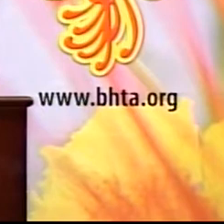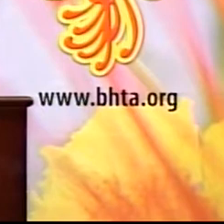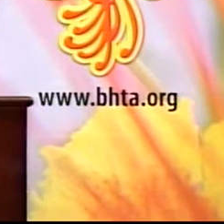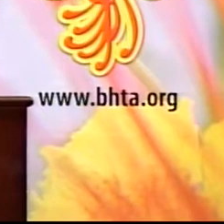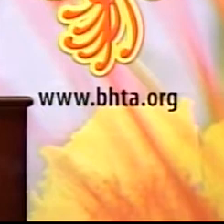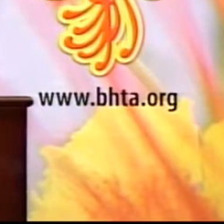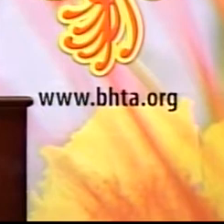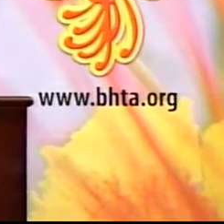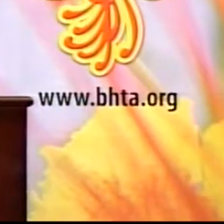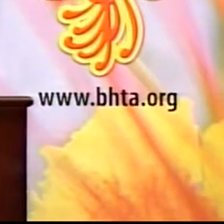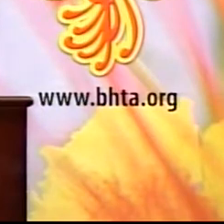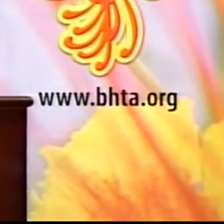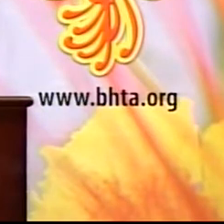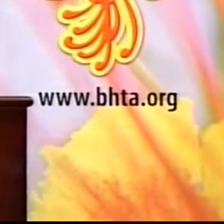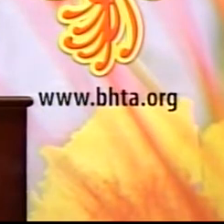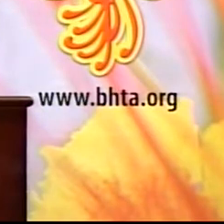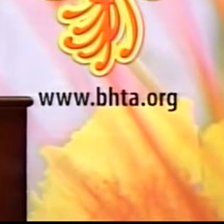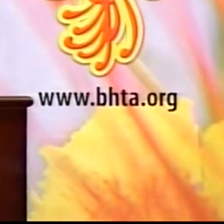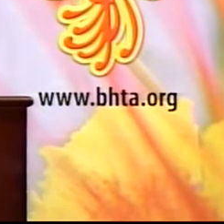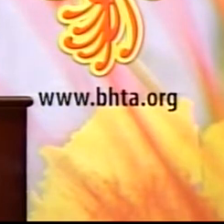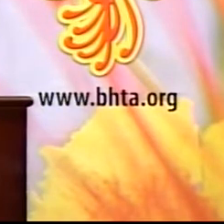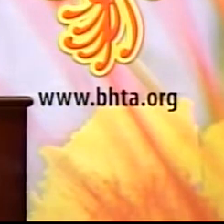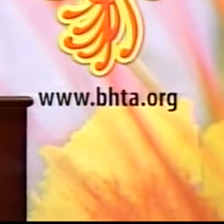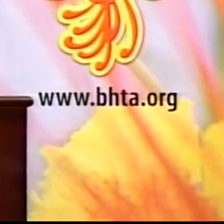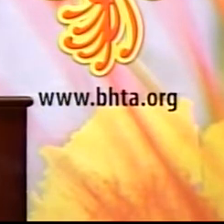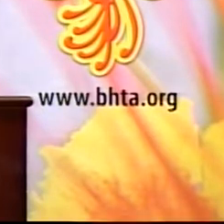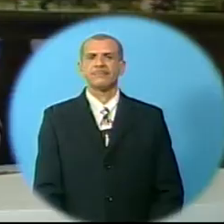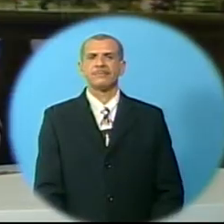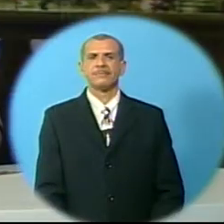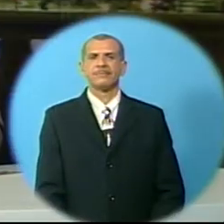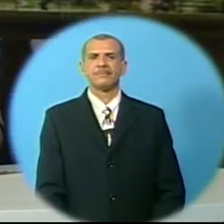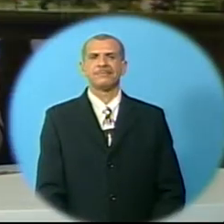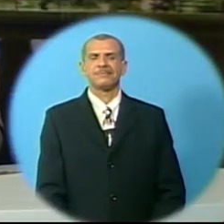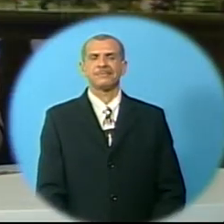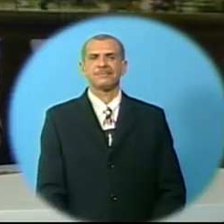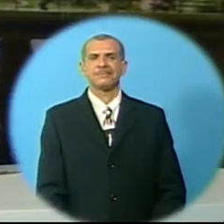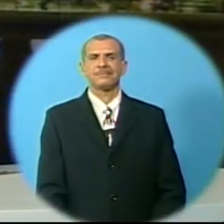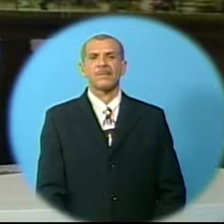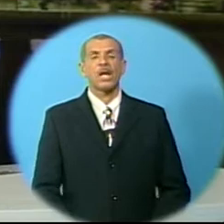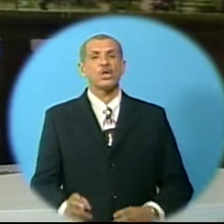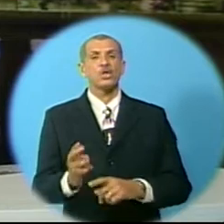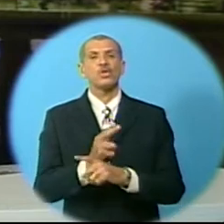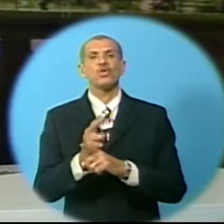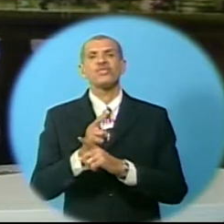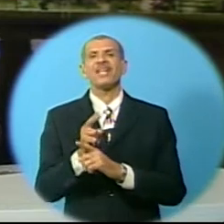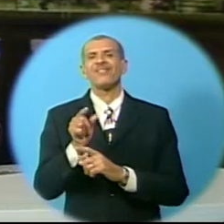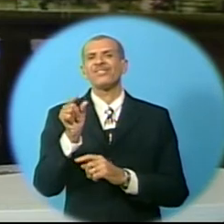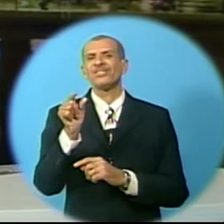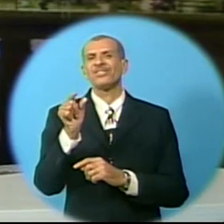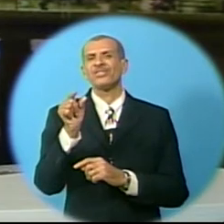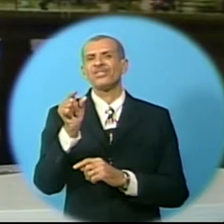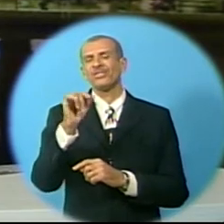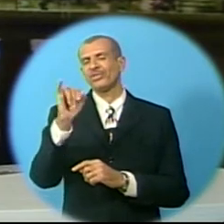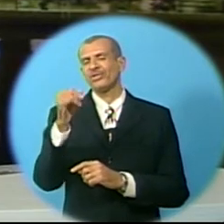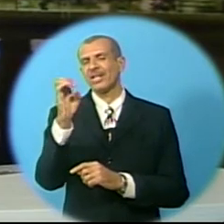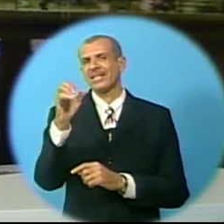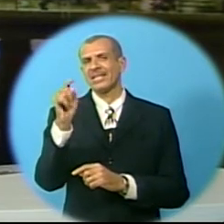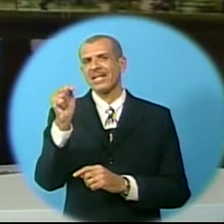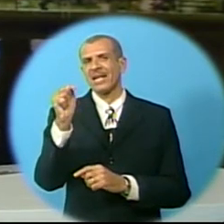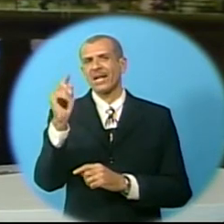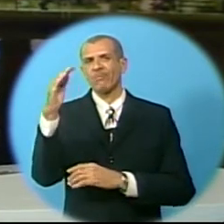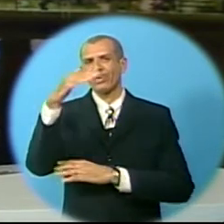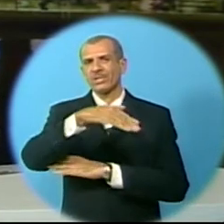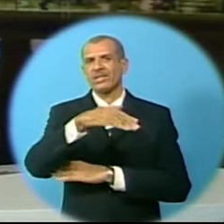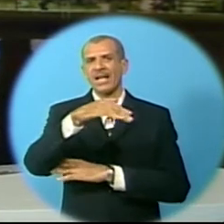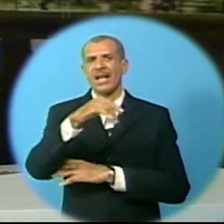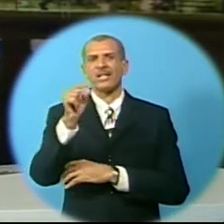UK 35.4. I like those sort of figures. The use of jet bridges at the Grantley Adams International